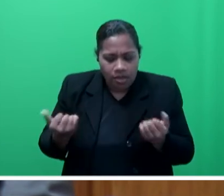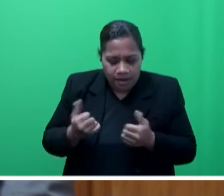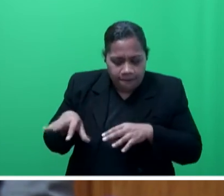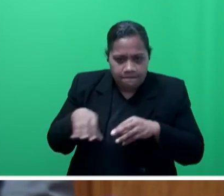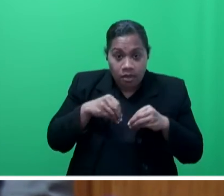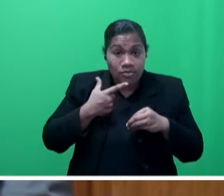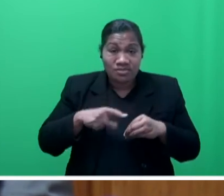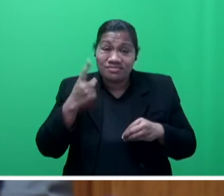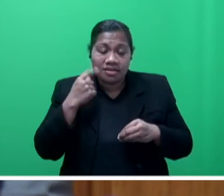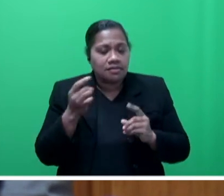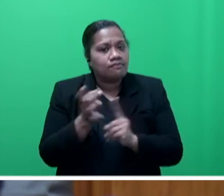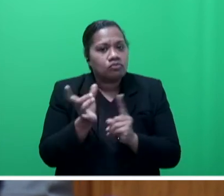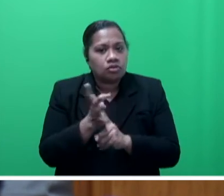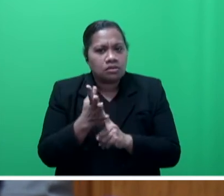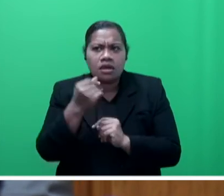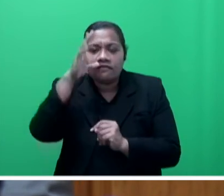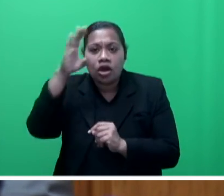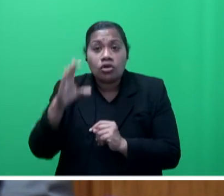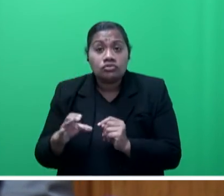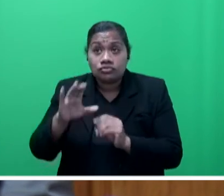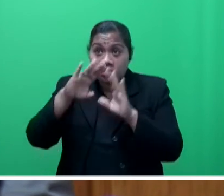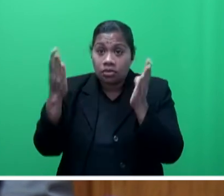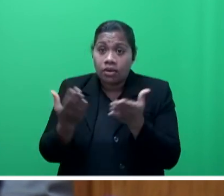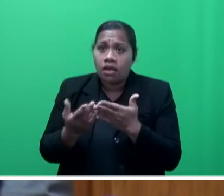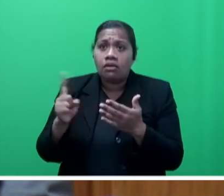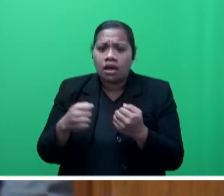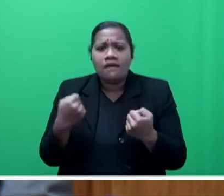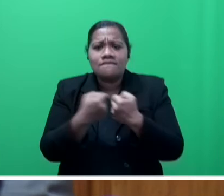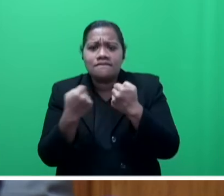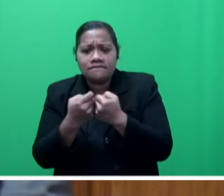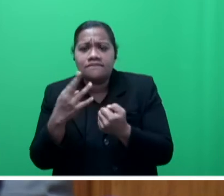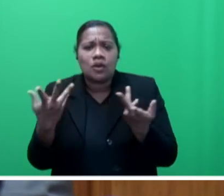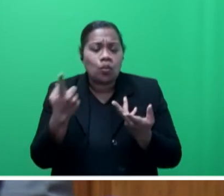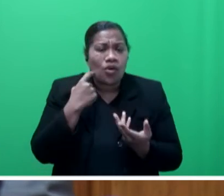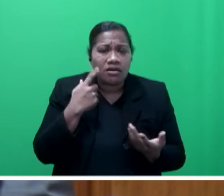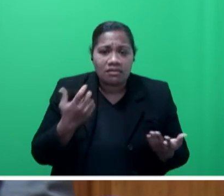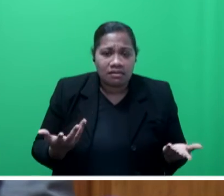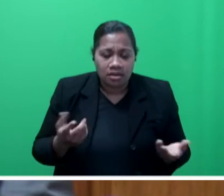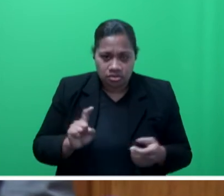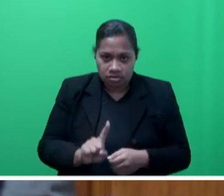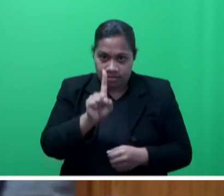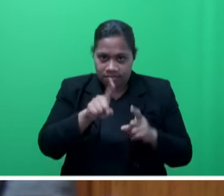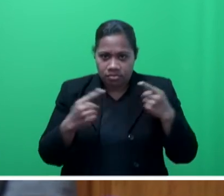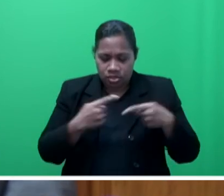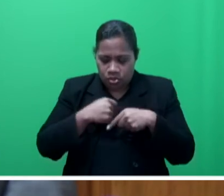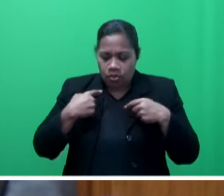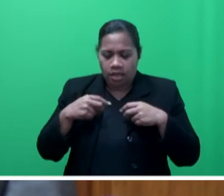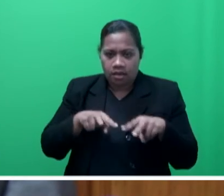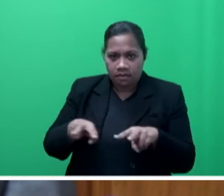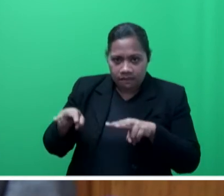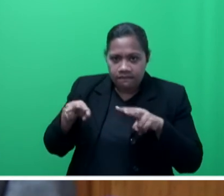vital resource. You know, there are countries in the world now, they fight over water. They fight over water. So this is one of the things that we're looking at. We do help out